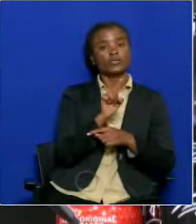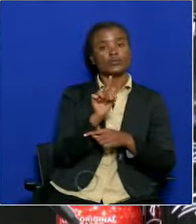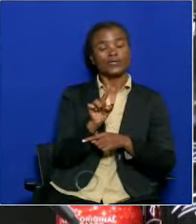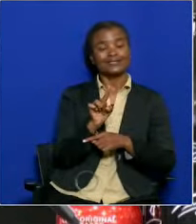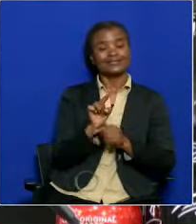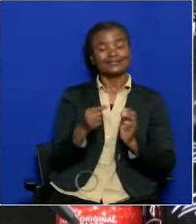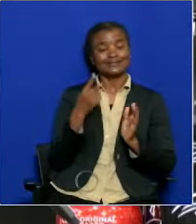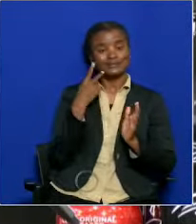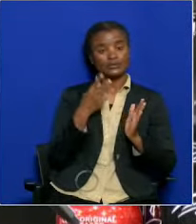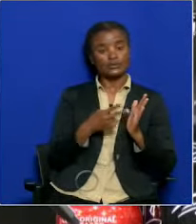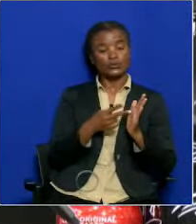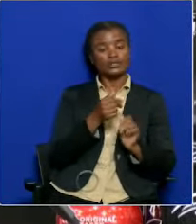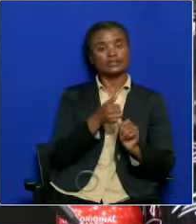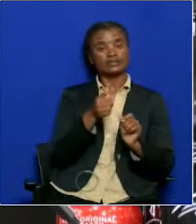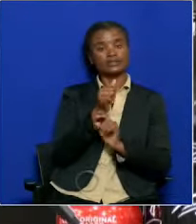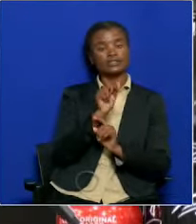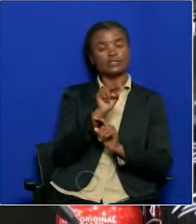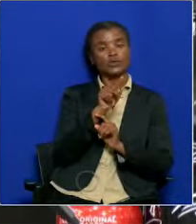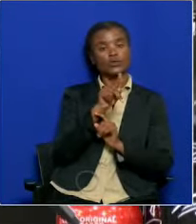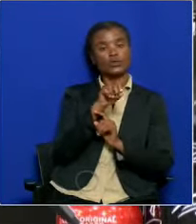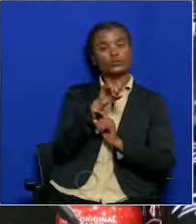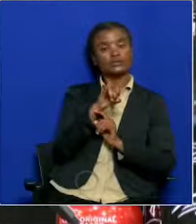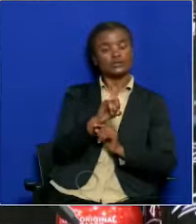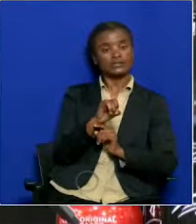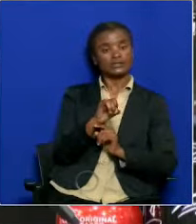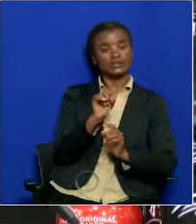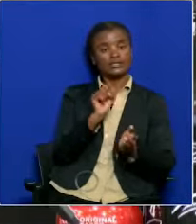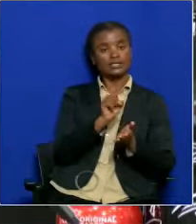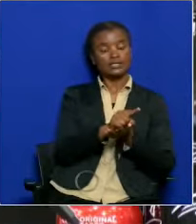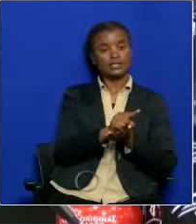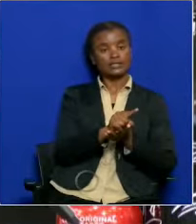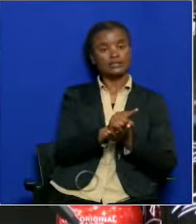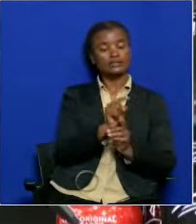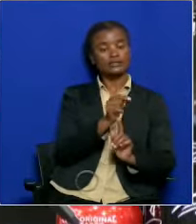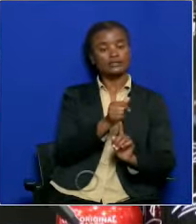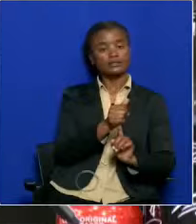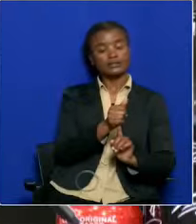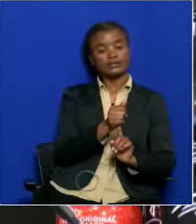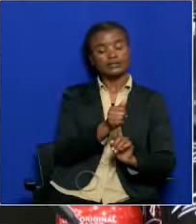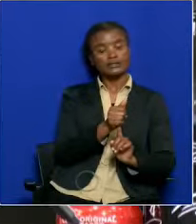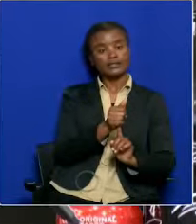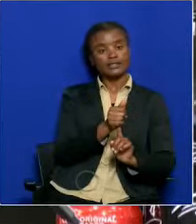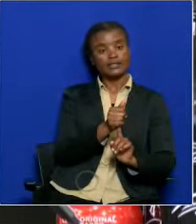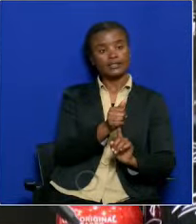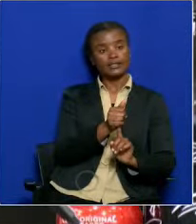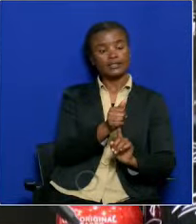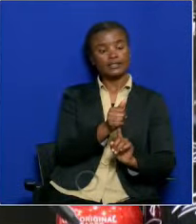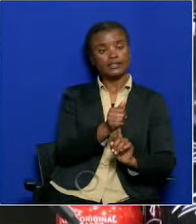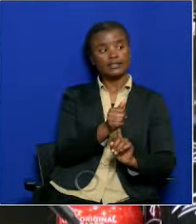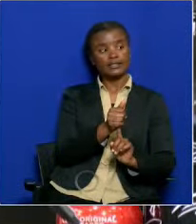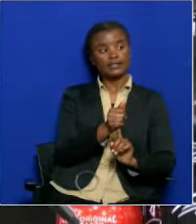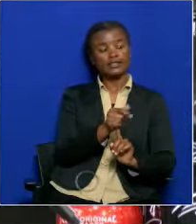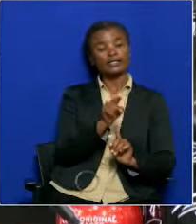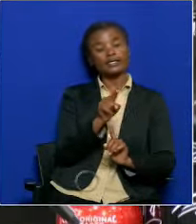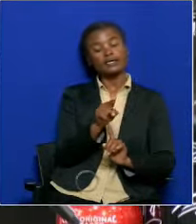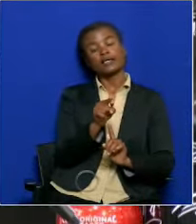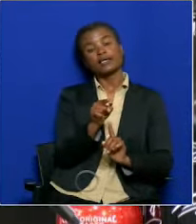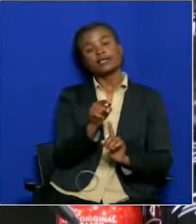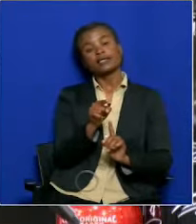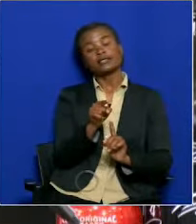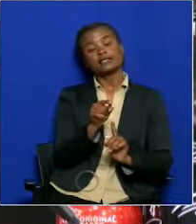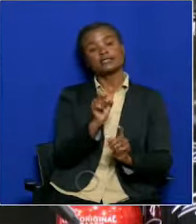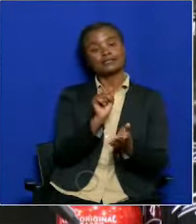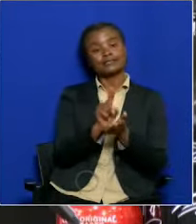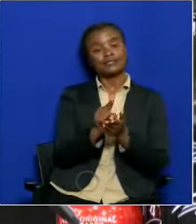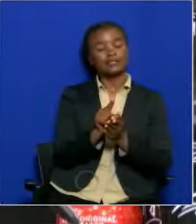Nkosi sending the General Mr. Matlala's contact information.